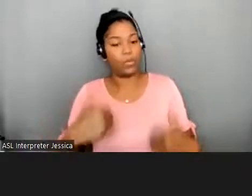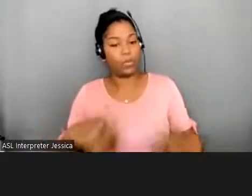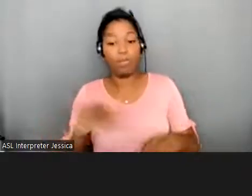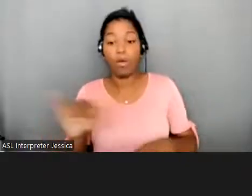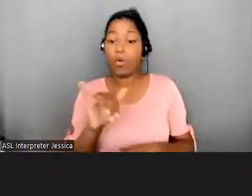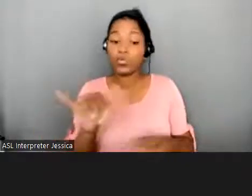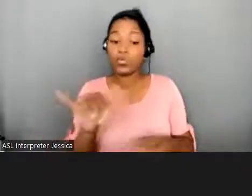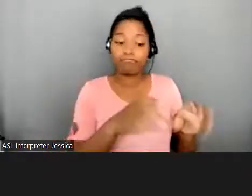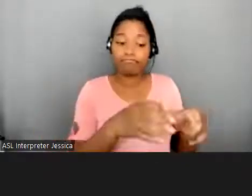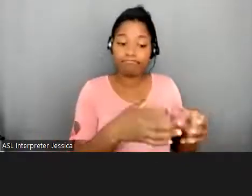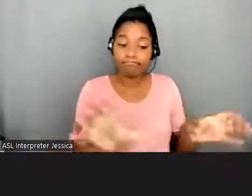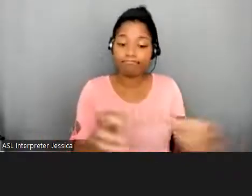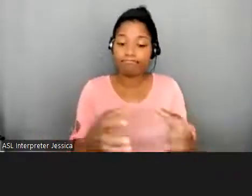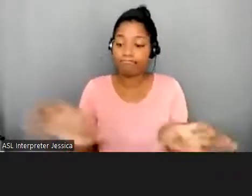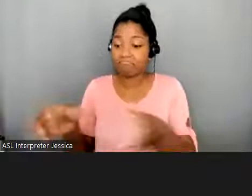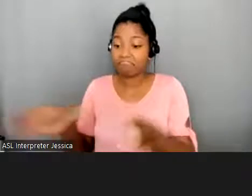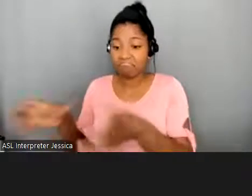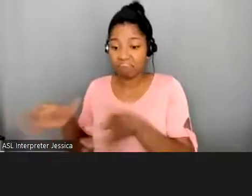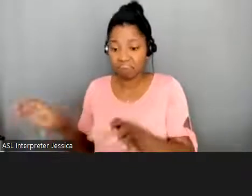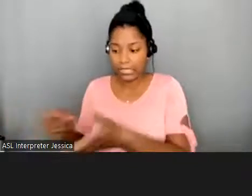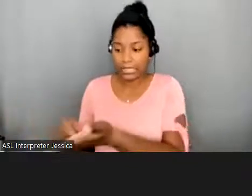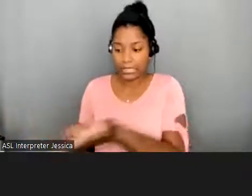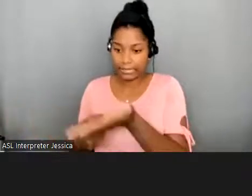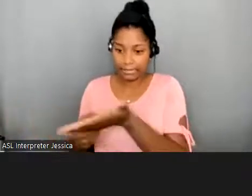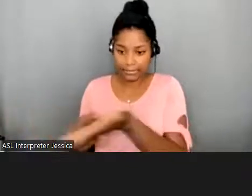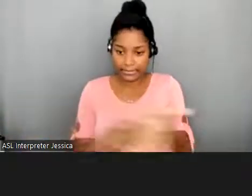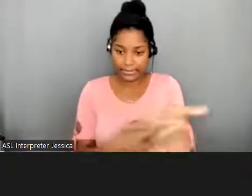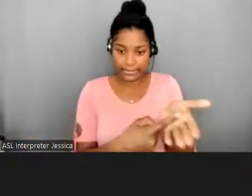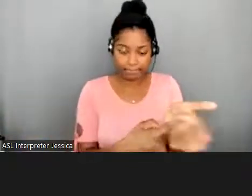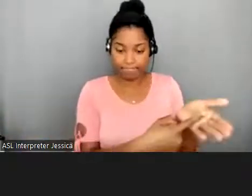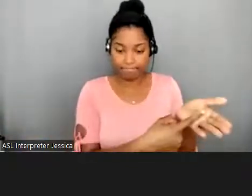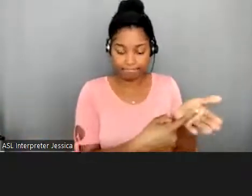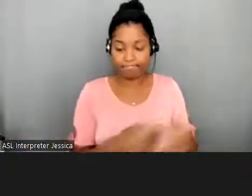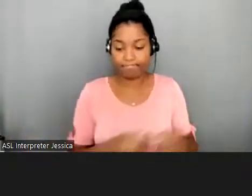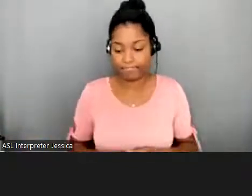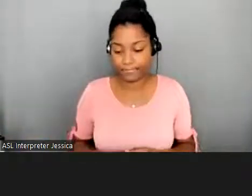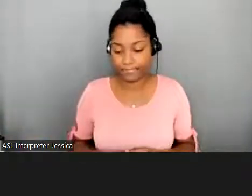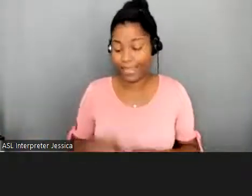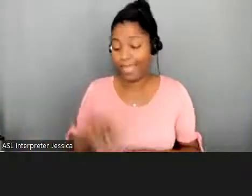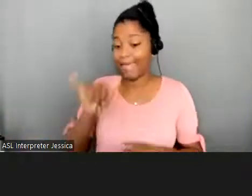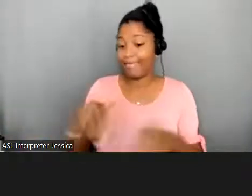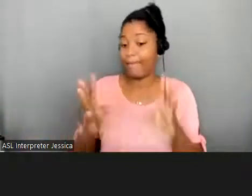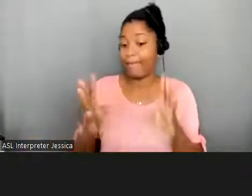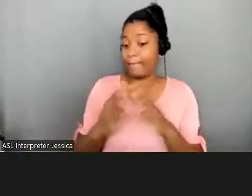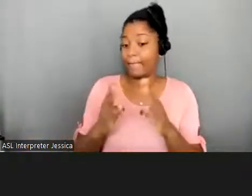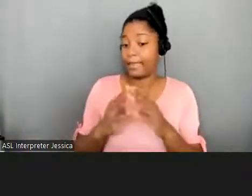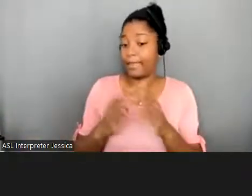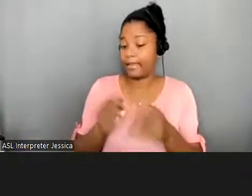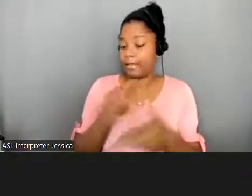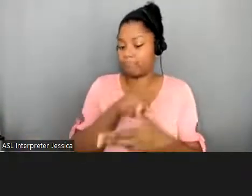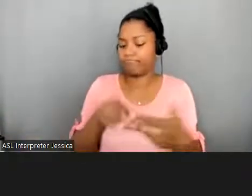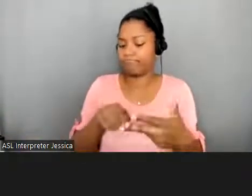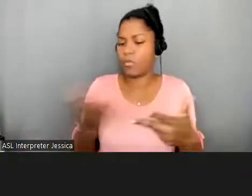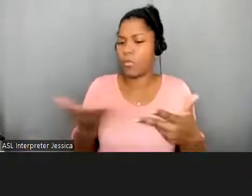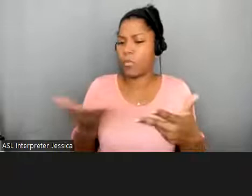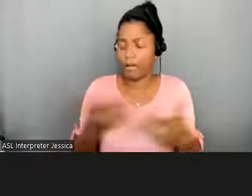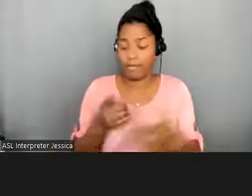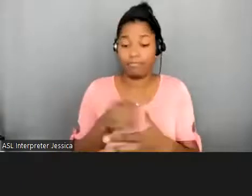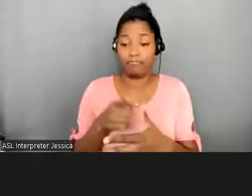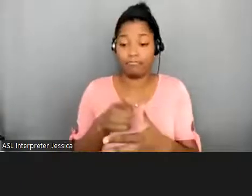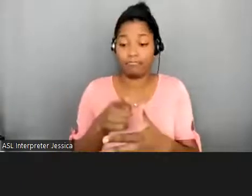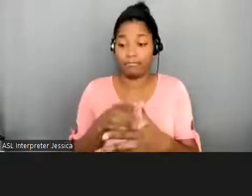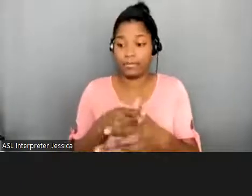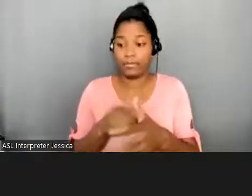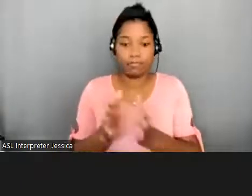for smaller group sharing. 3 objectives of the Connect Plus conversations were to accelerate